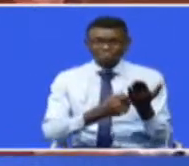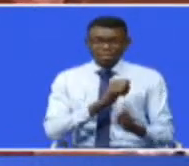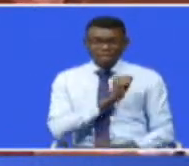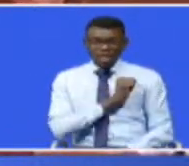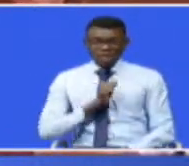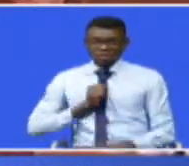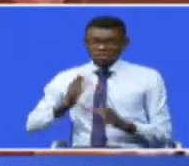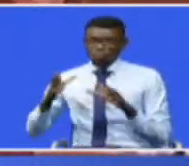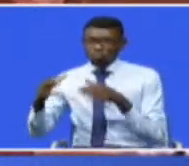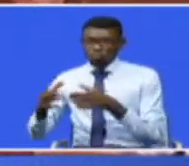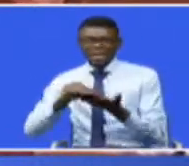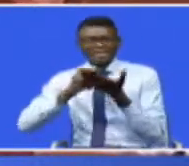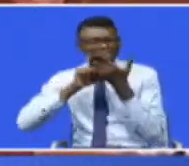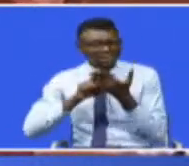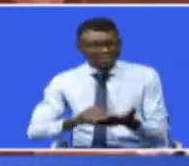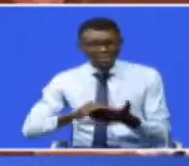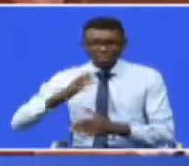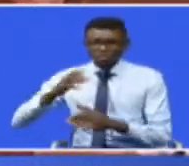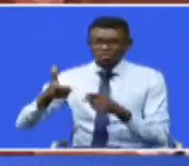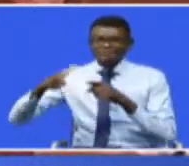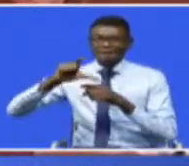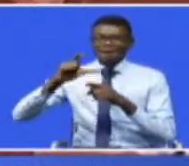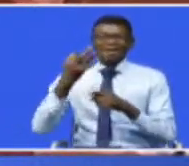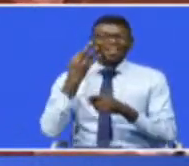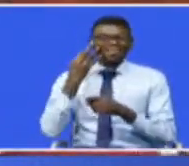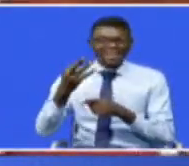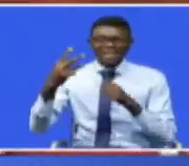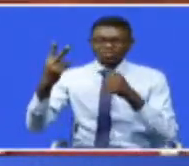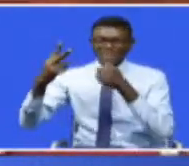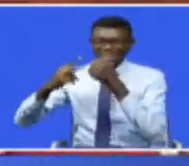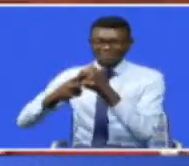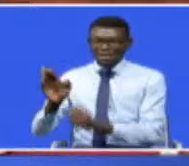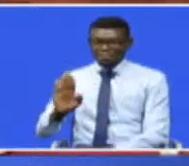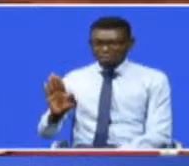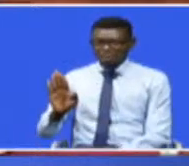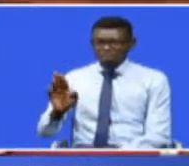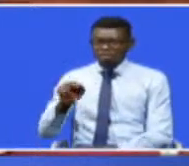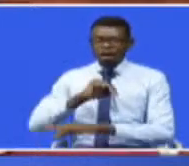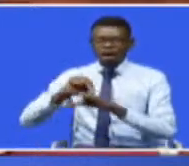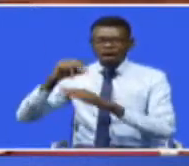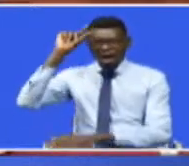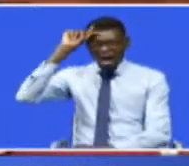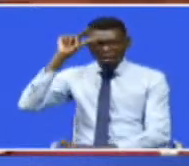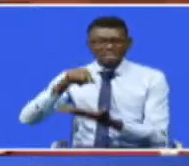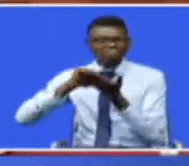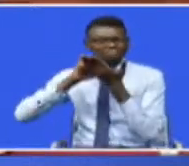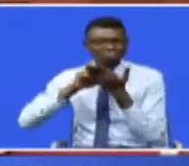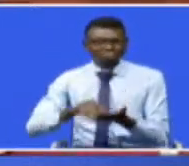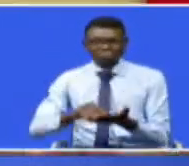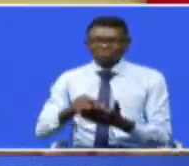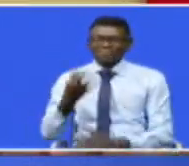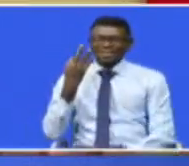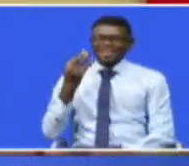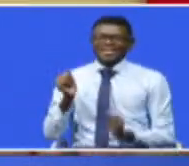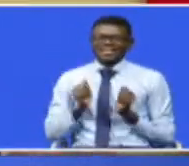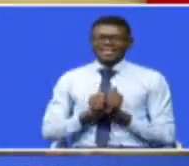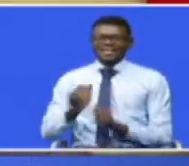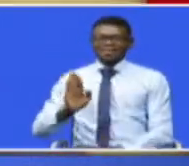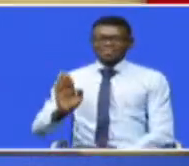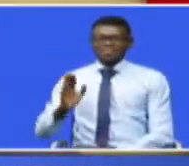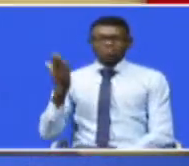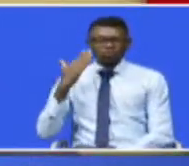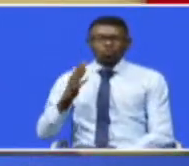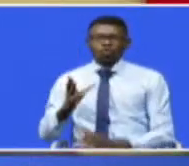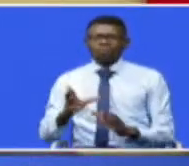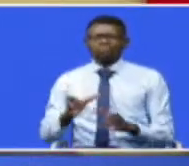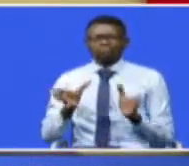that counties should be allocated 327 billion shillings, while the national government insisted on 310 billion shillings. We had pushed